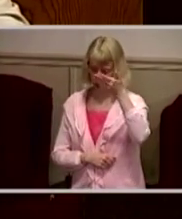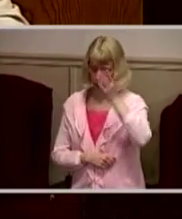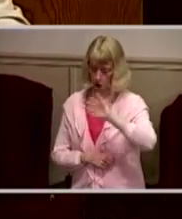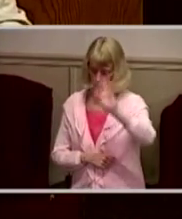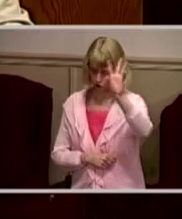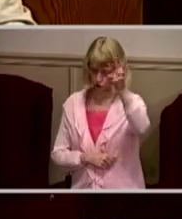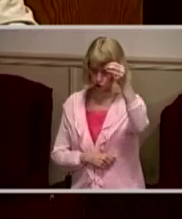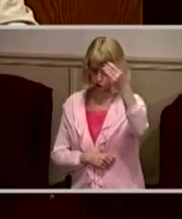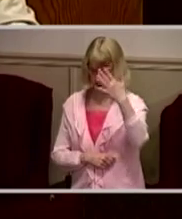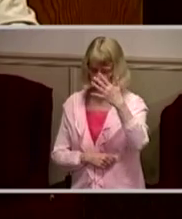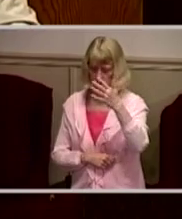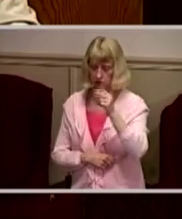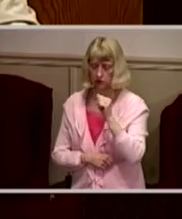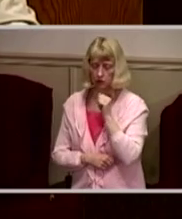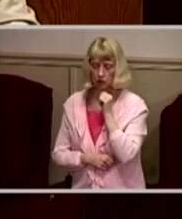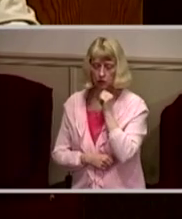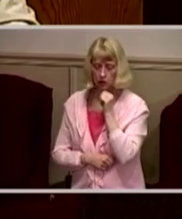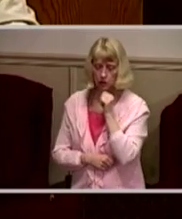grace is not only